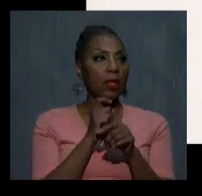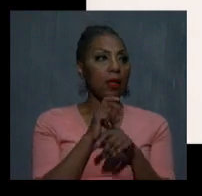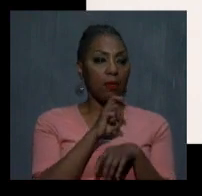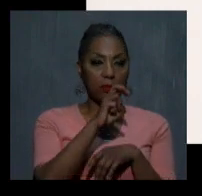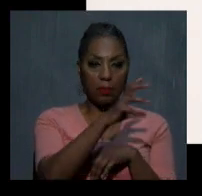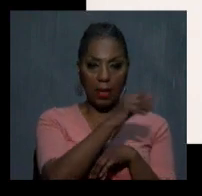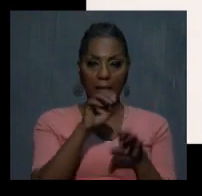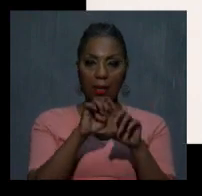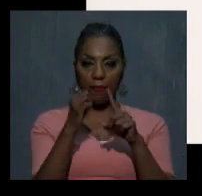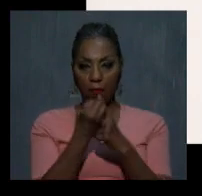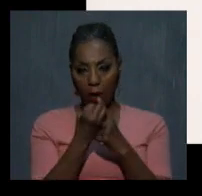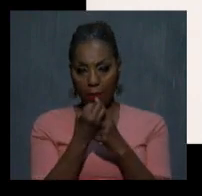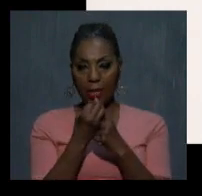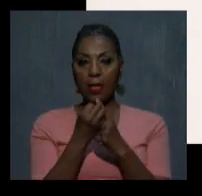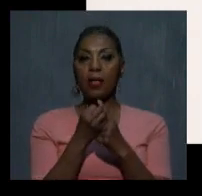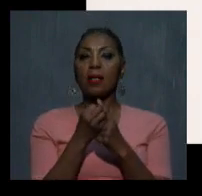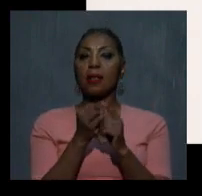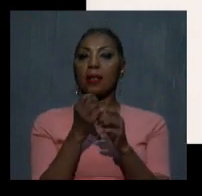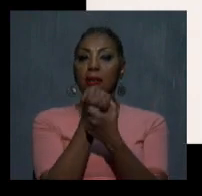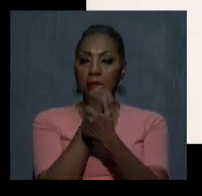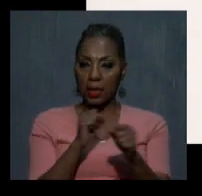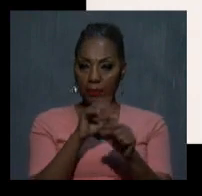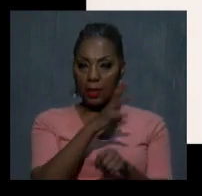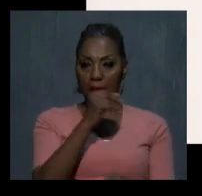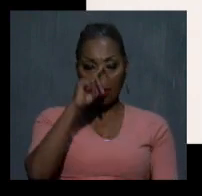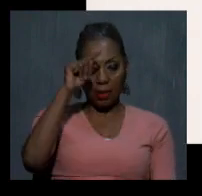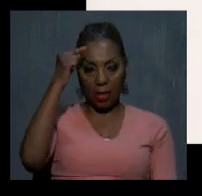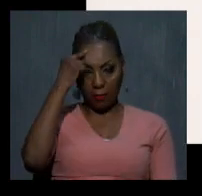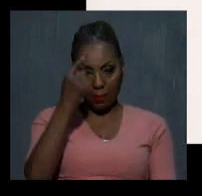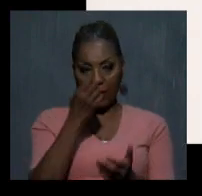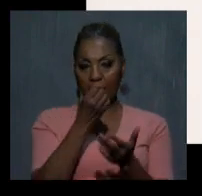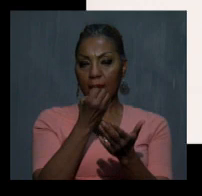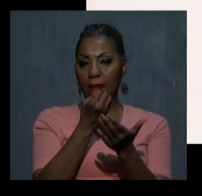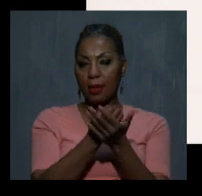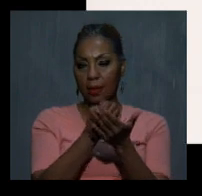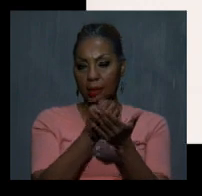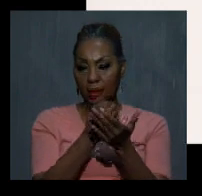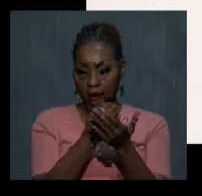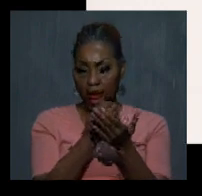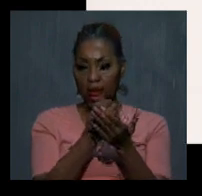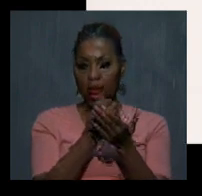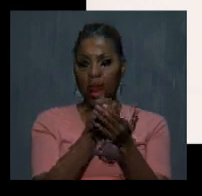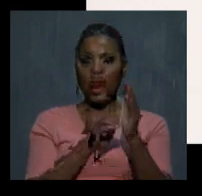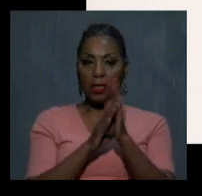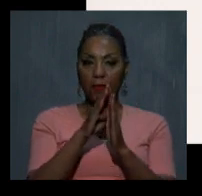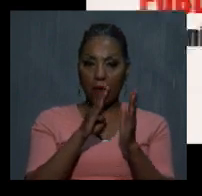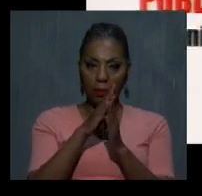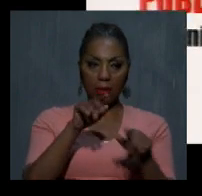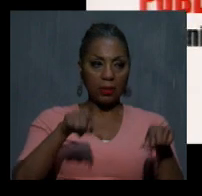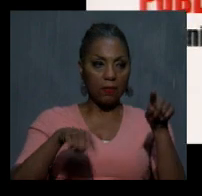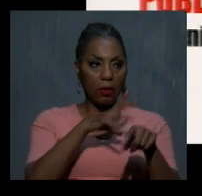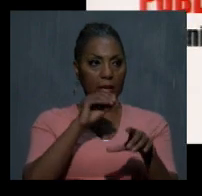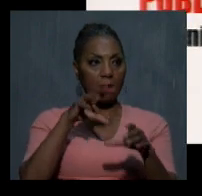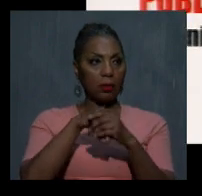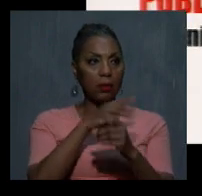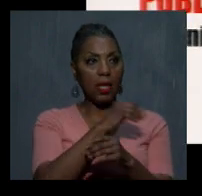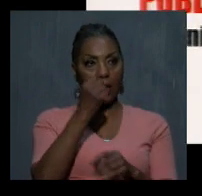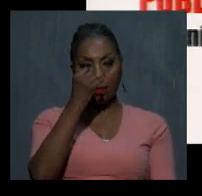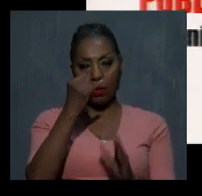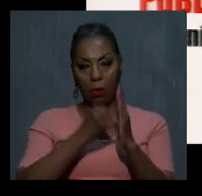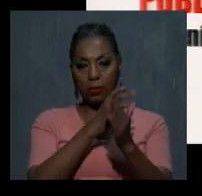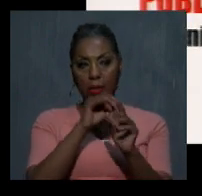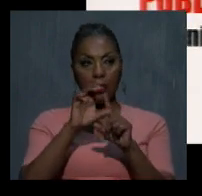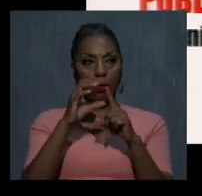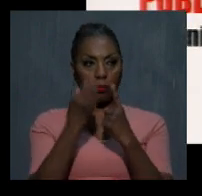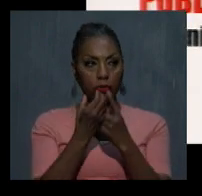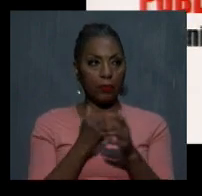transportation, environment, public safety and governance, economic development, public education, inclusion, and agriculture